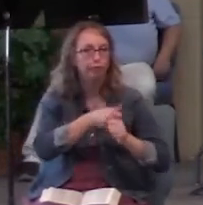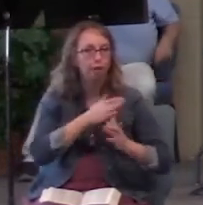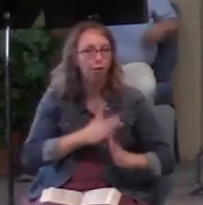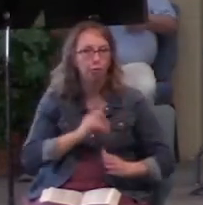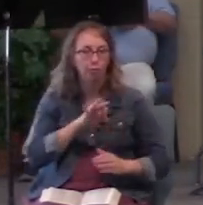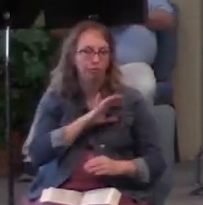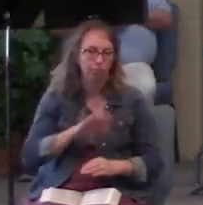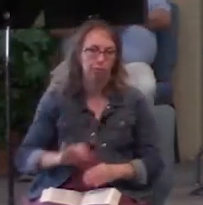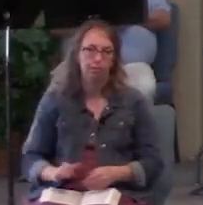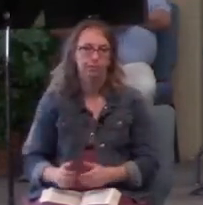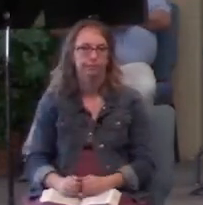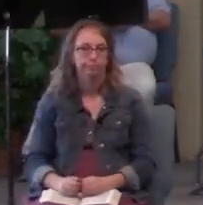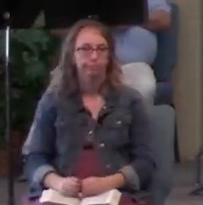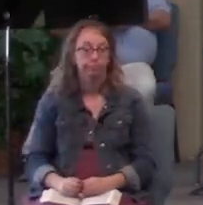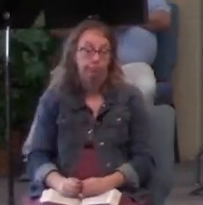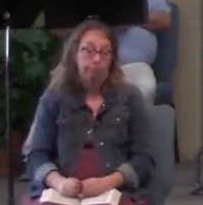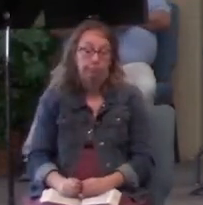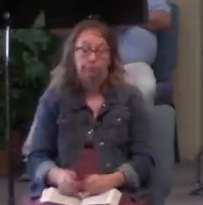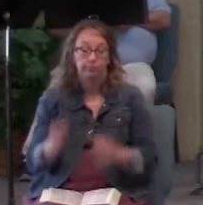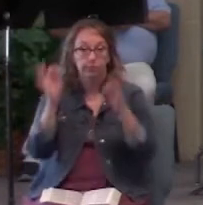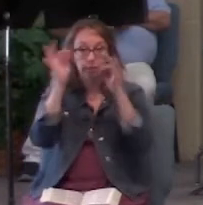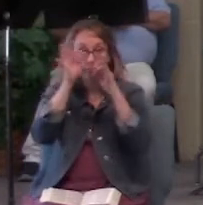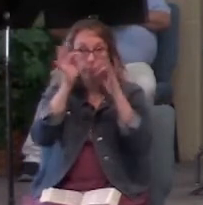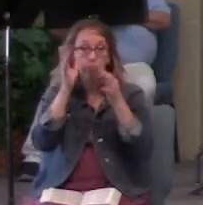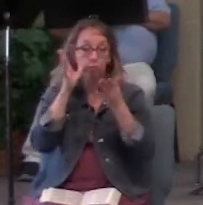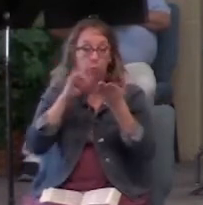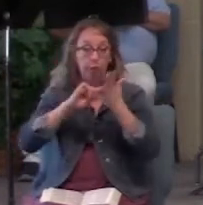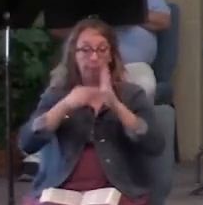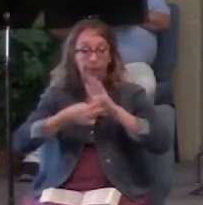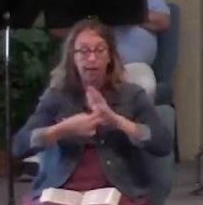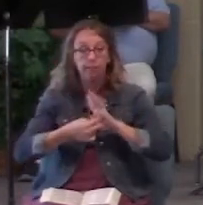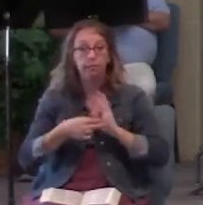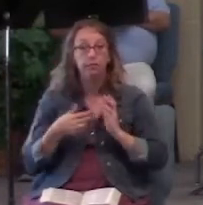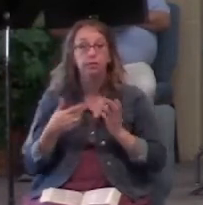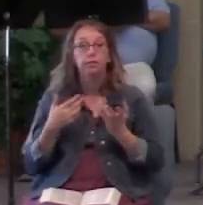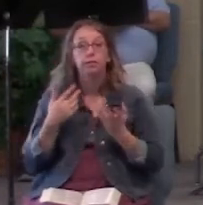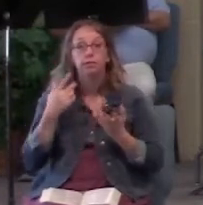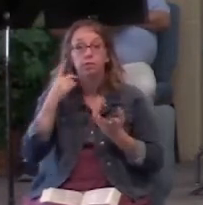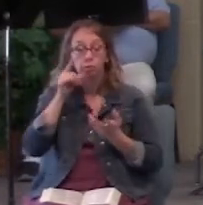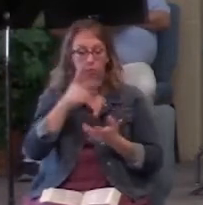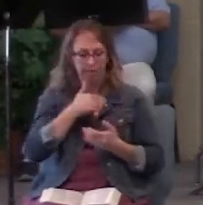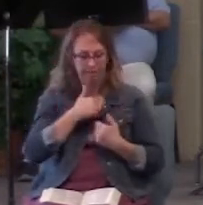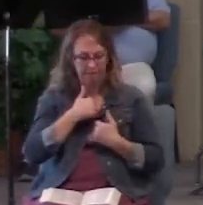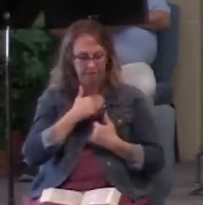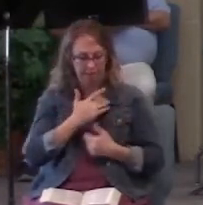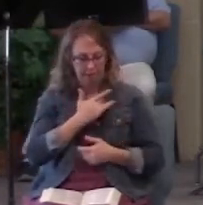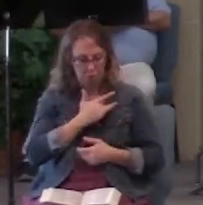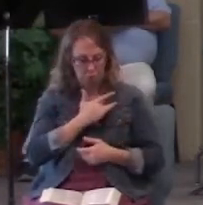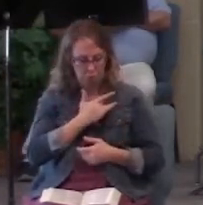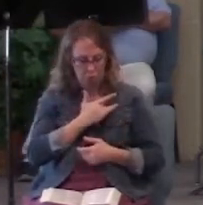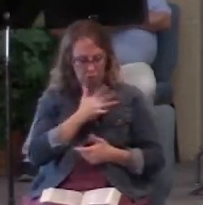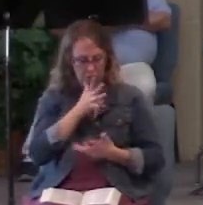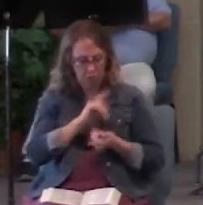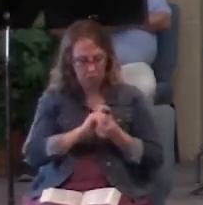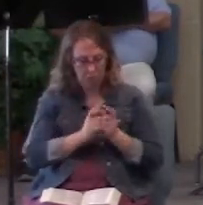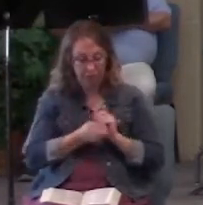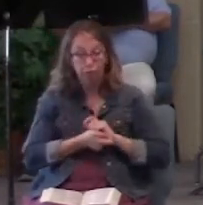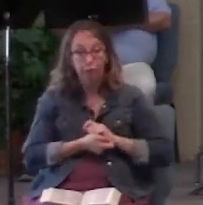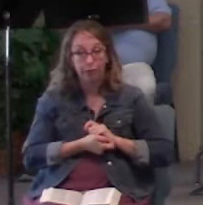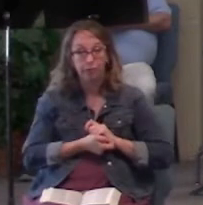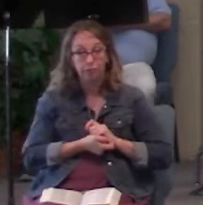Christ. He didn't know what it meant to have a heart that would be